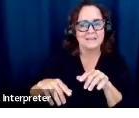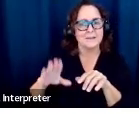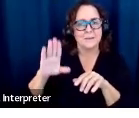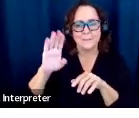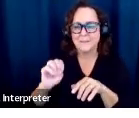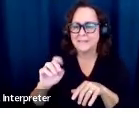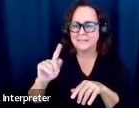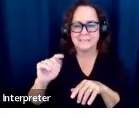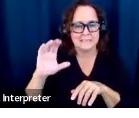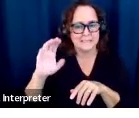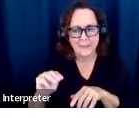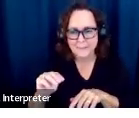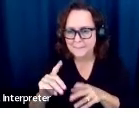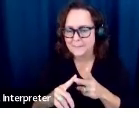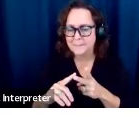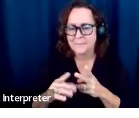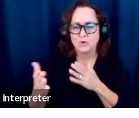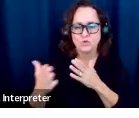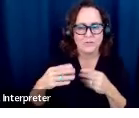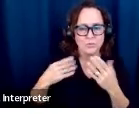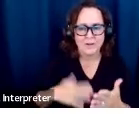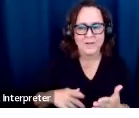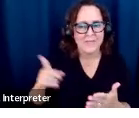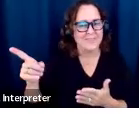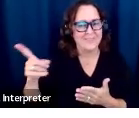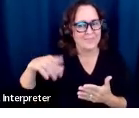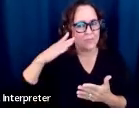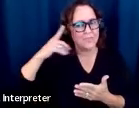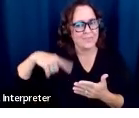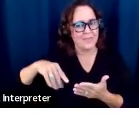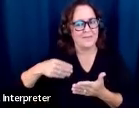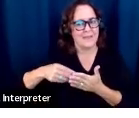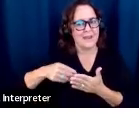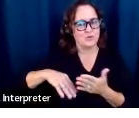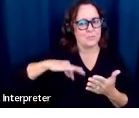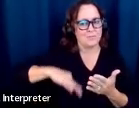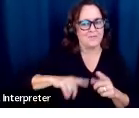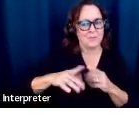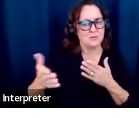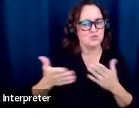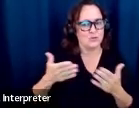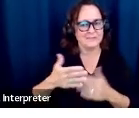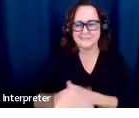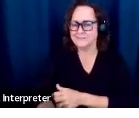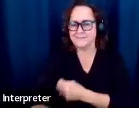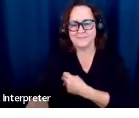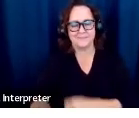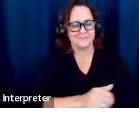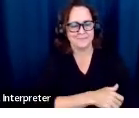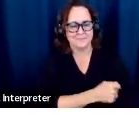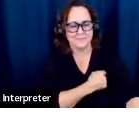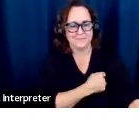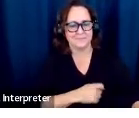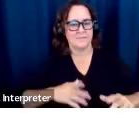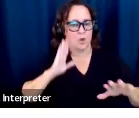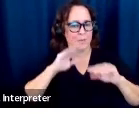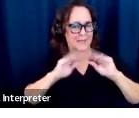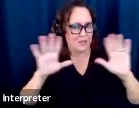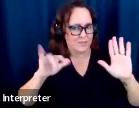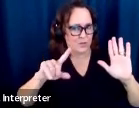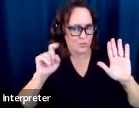anyone else who would otherwise financially benefit from the services provided to the participant. I hope that clears up that